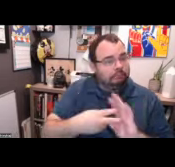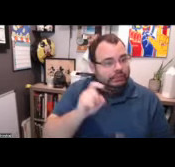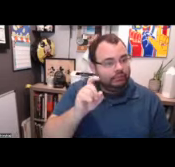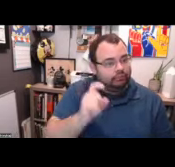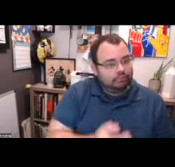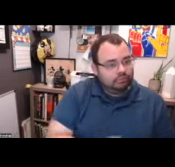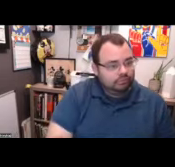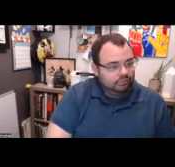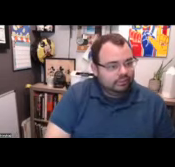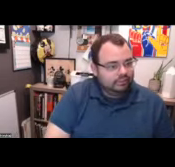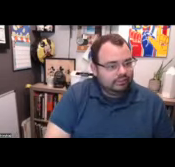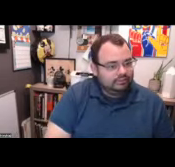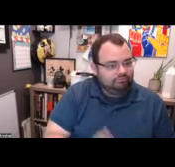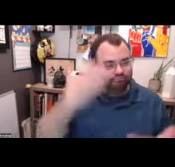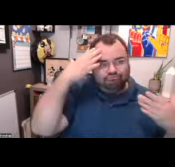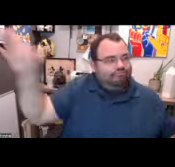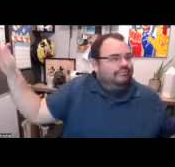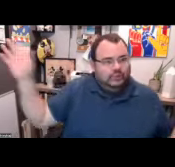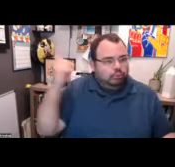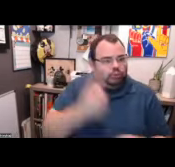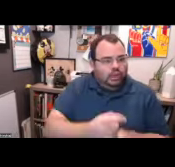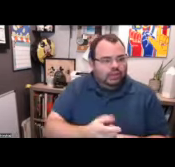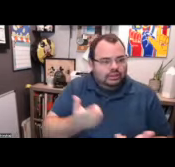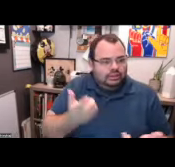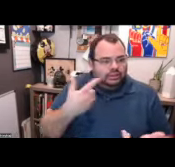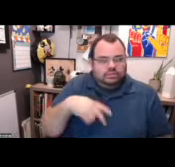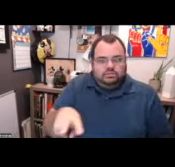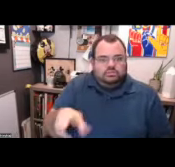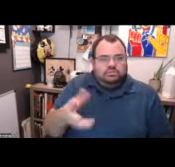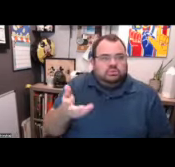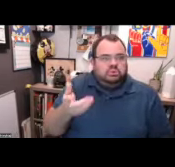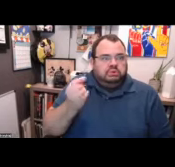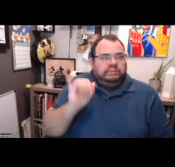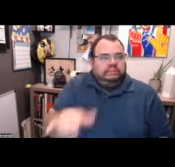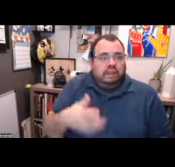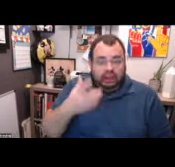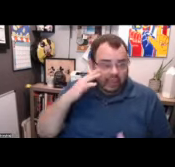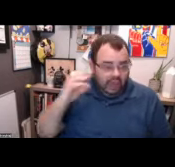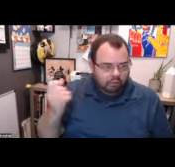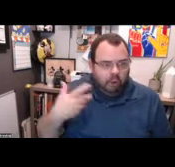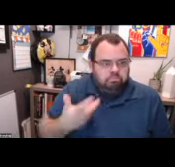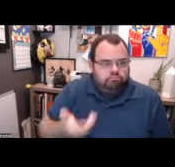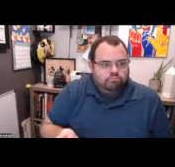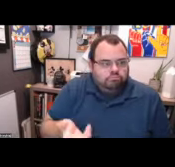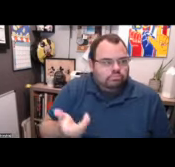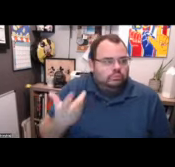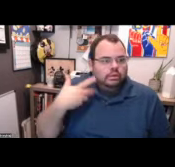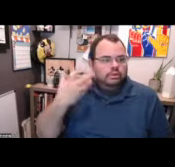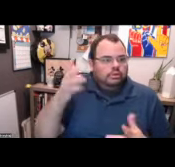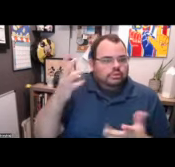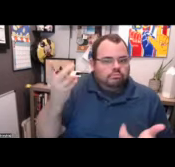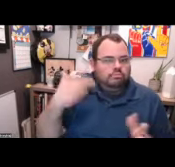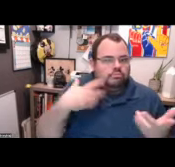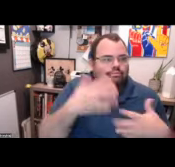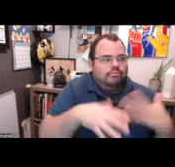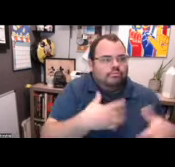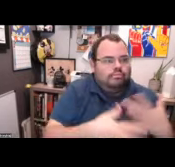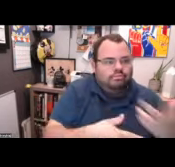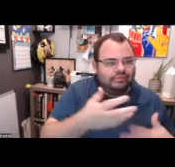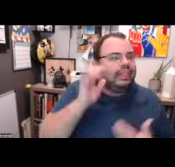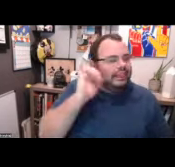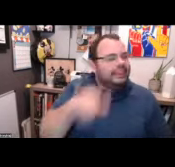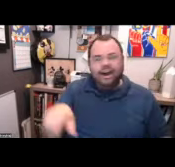I understood what that meant? I had no clue. You're right. I didn't know what that meant. Loud. I don't